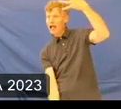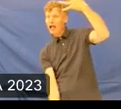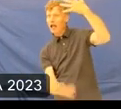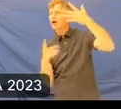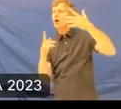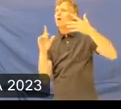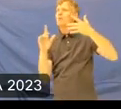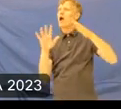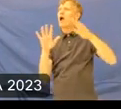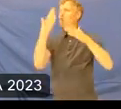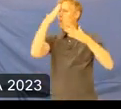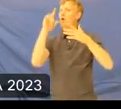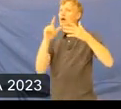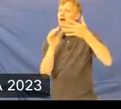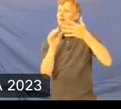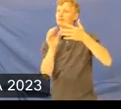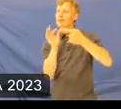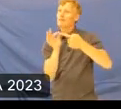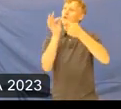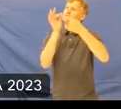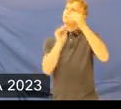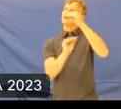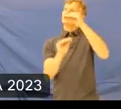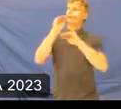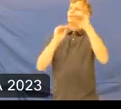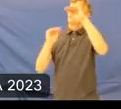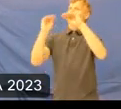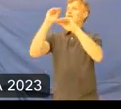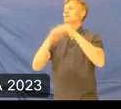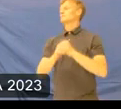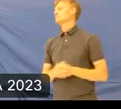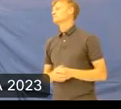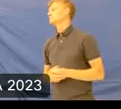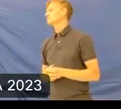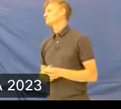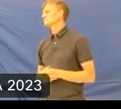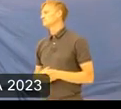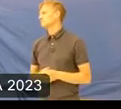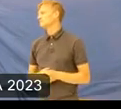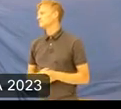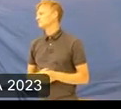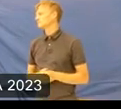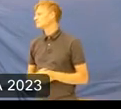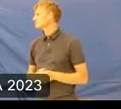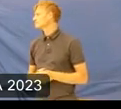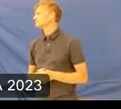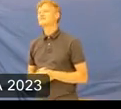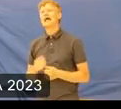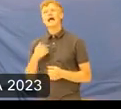ask. And then let's just go back to the presuppositions, because there's been relatively very little work on